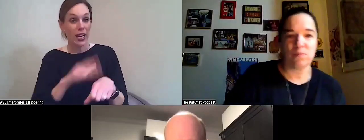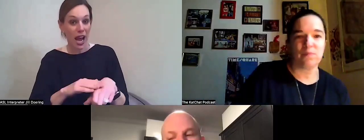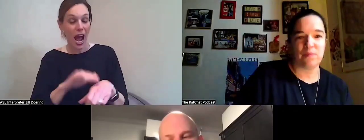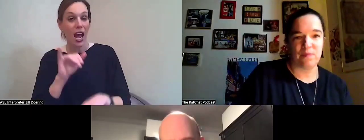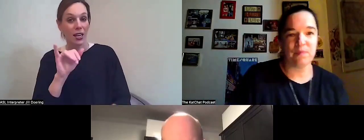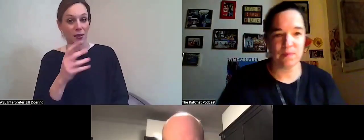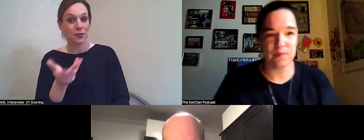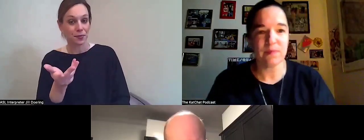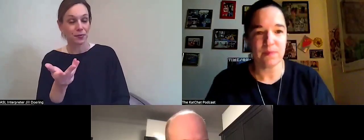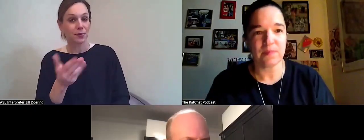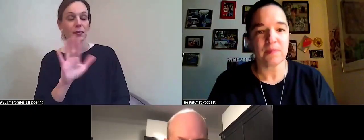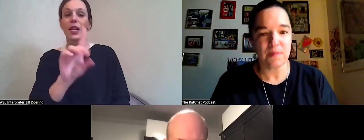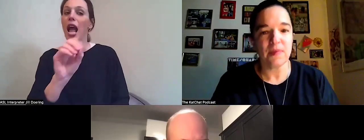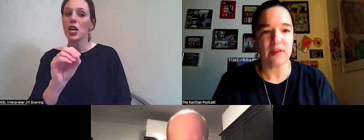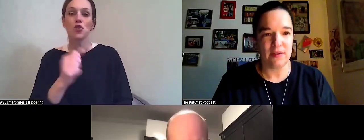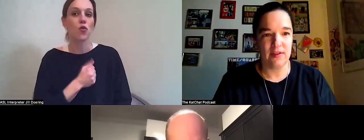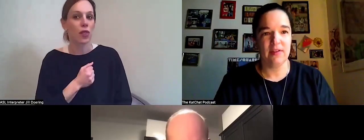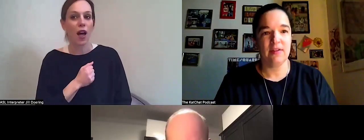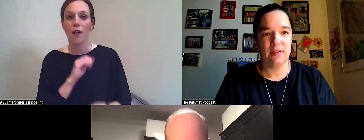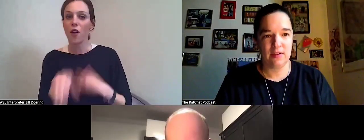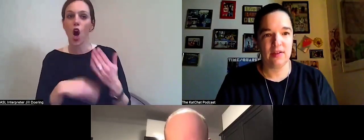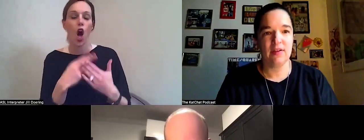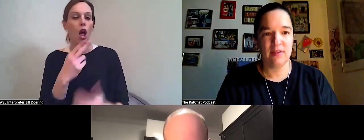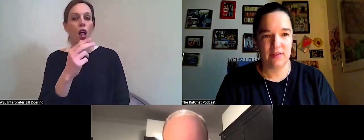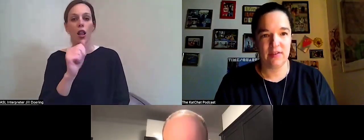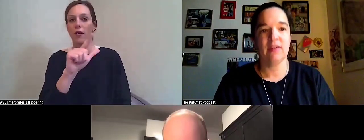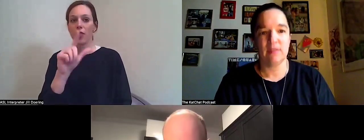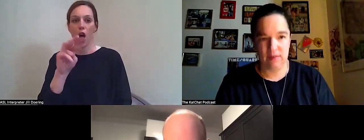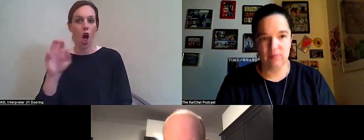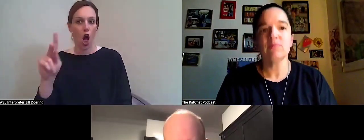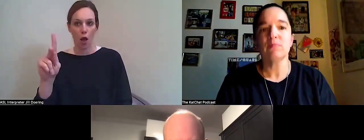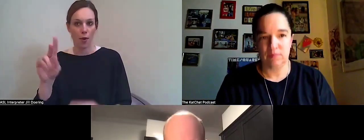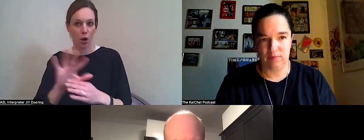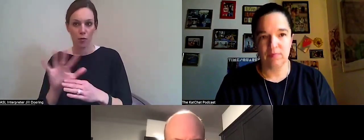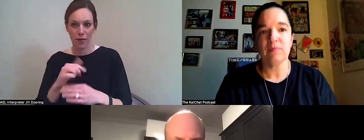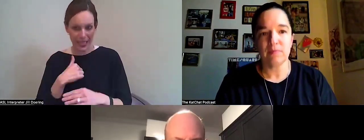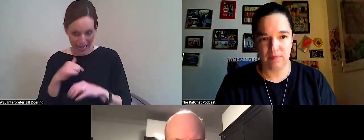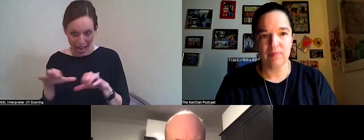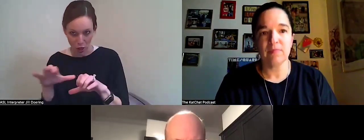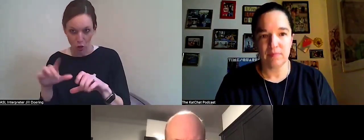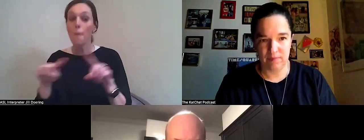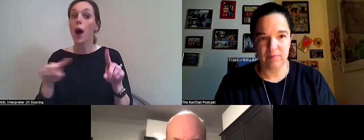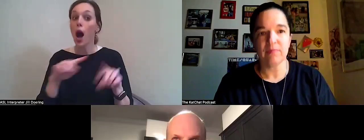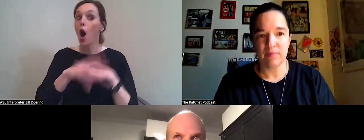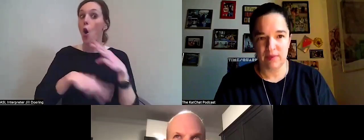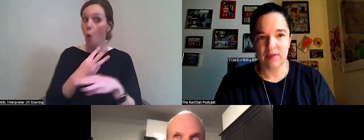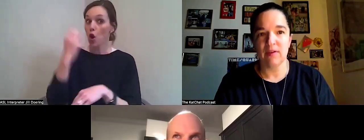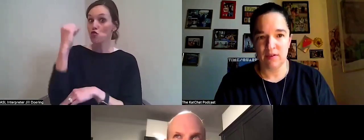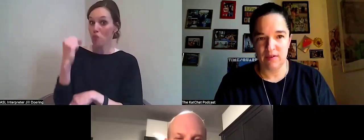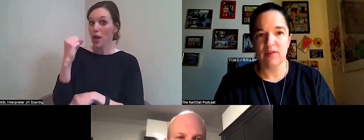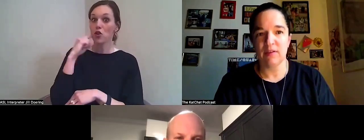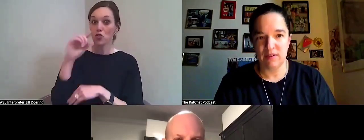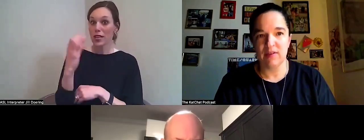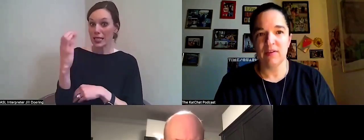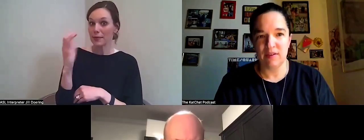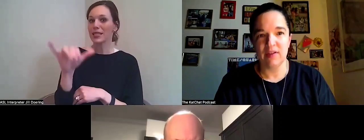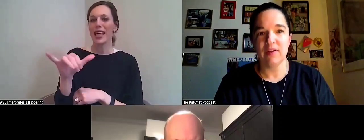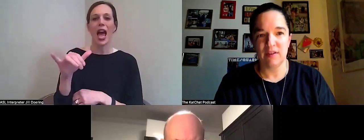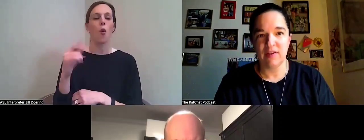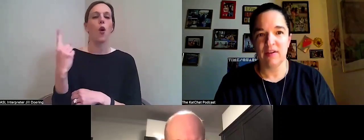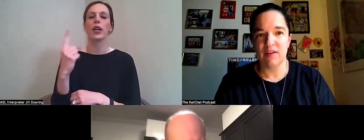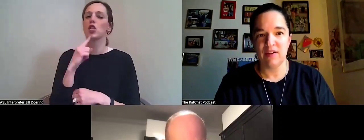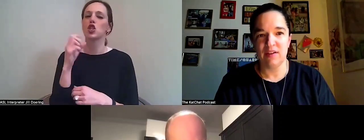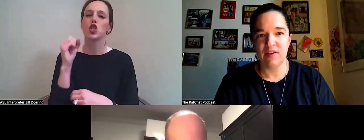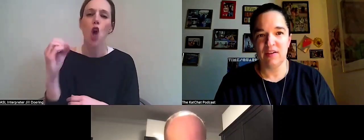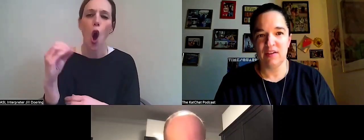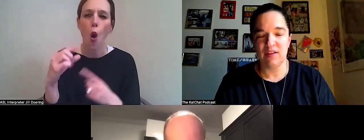oh, and I do love all the Hallmark movies I do, but A World Record Christmas is so dear to my heart